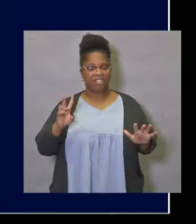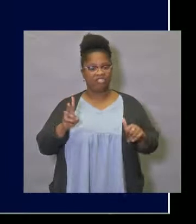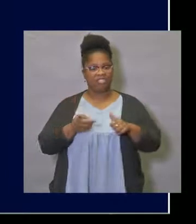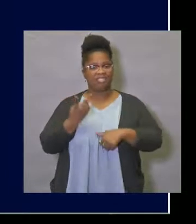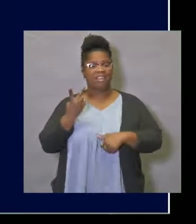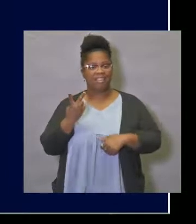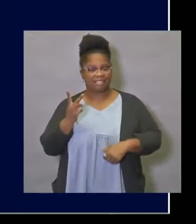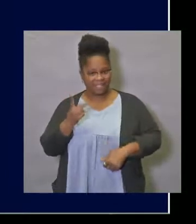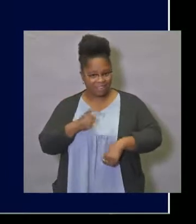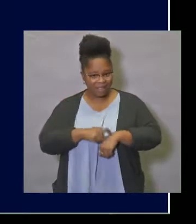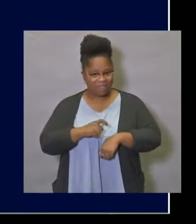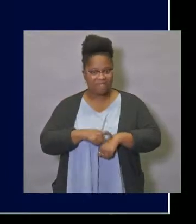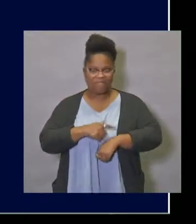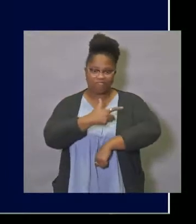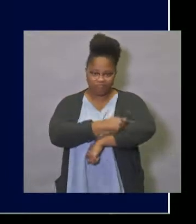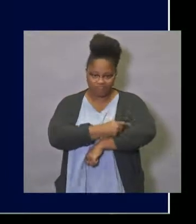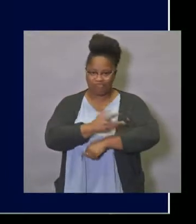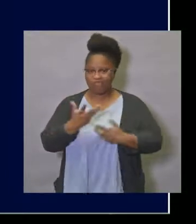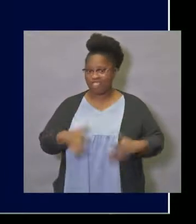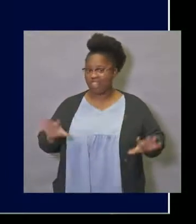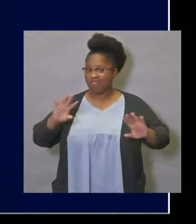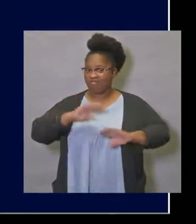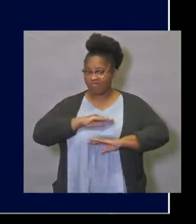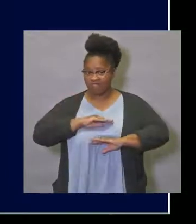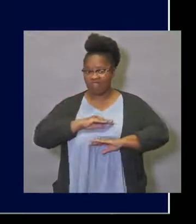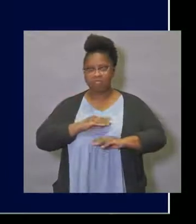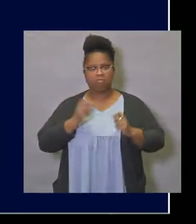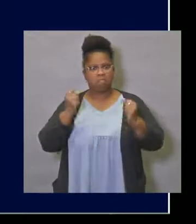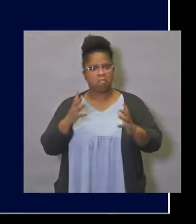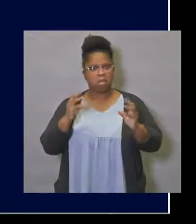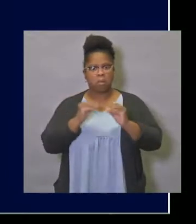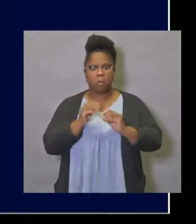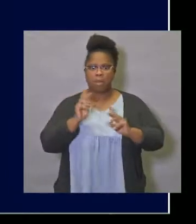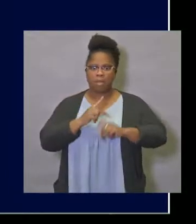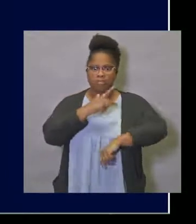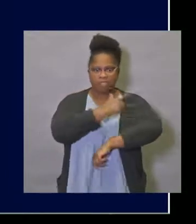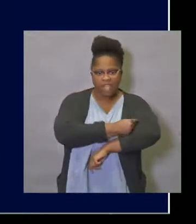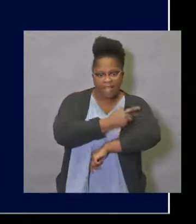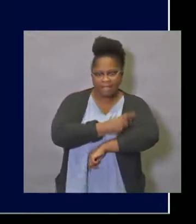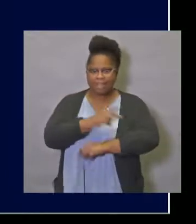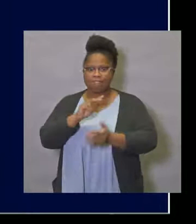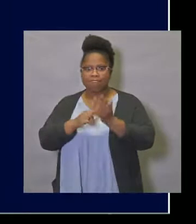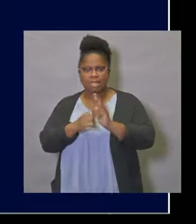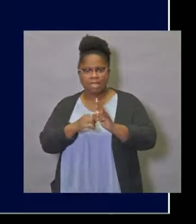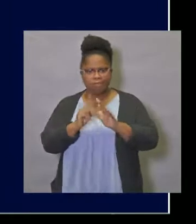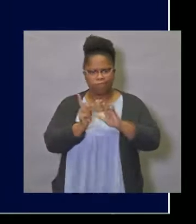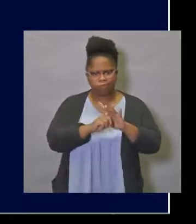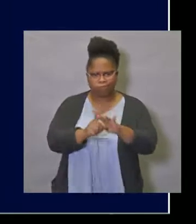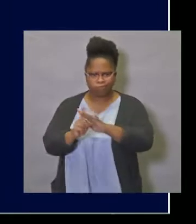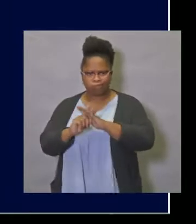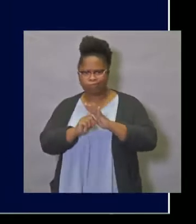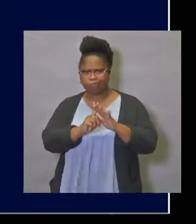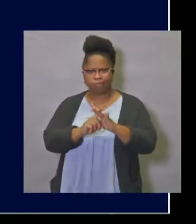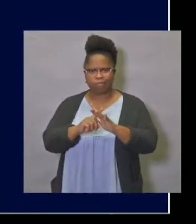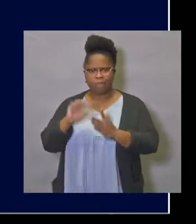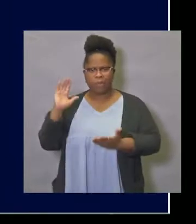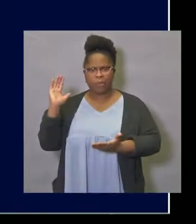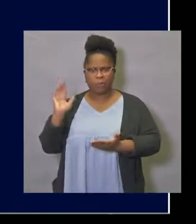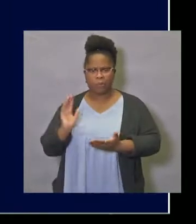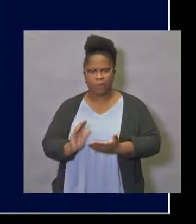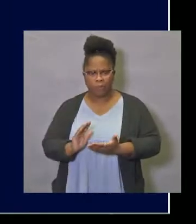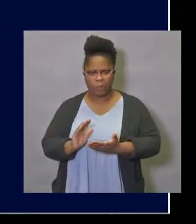With many more staff and residents vaccinated, new cases should continue to decline, which does mean less outbreaks